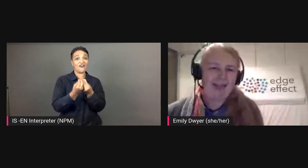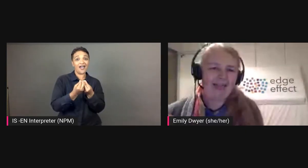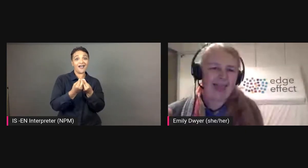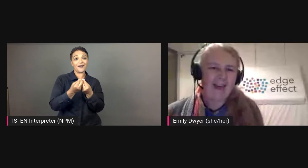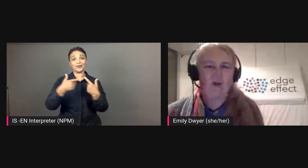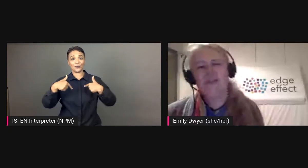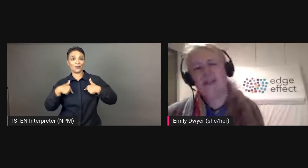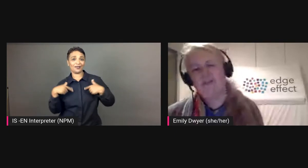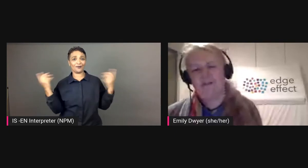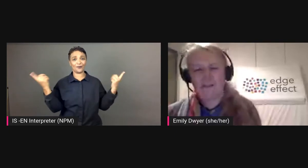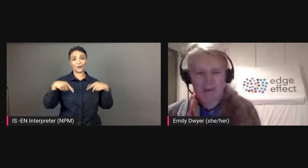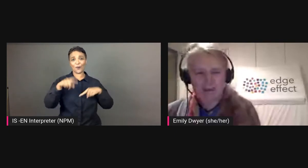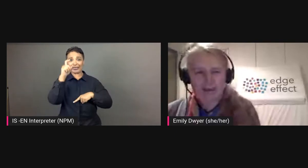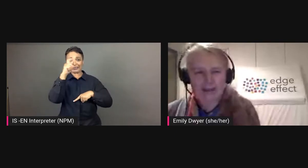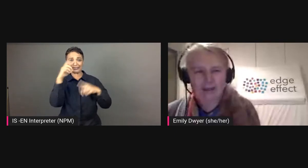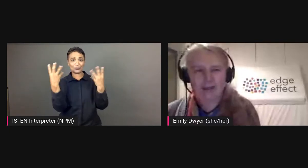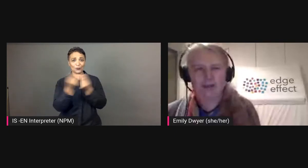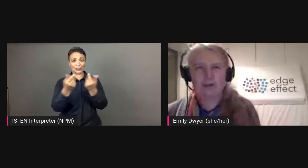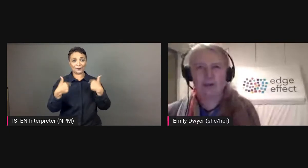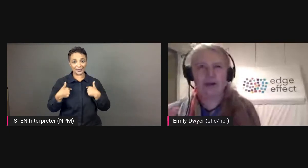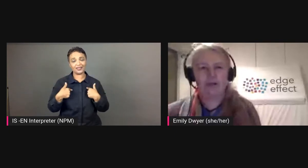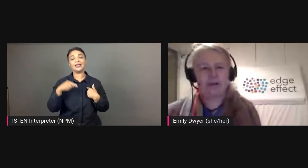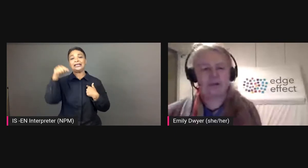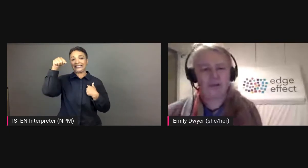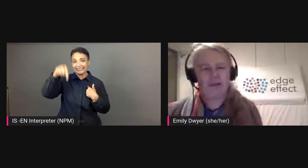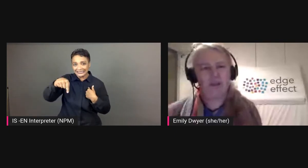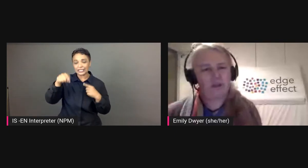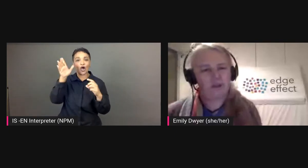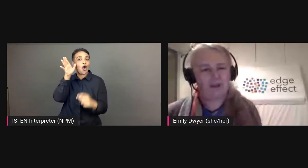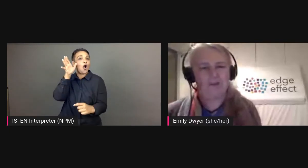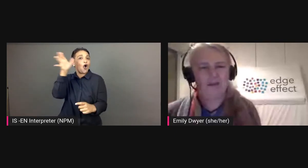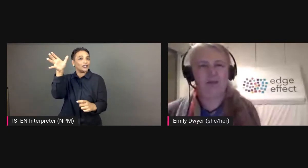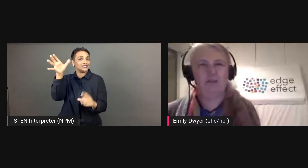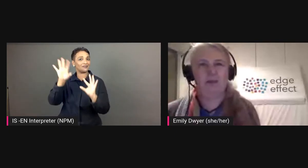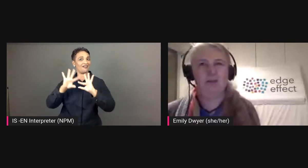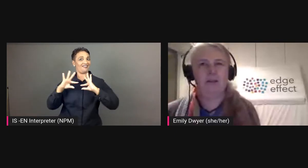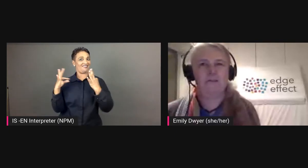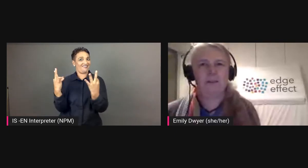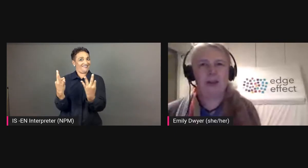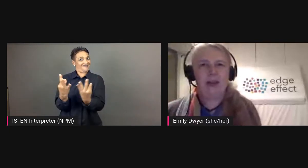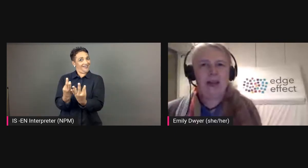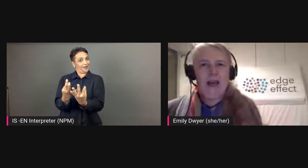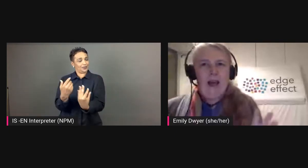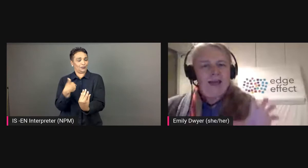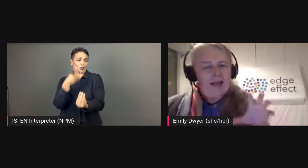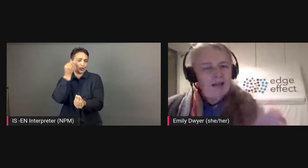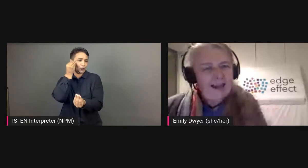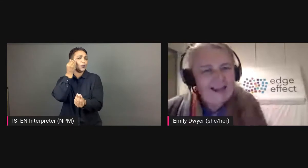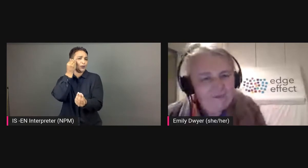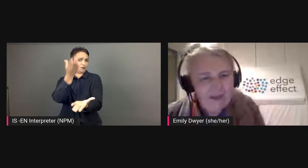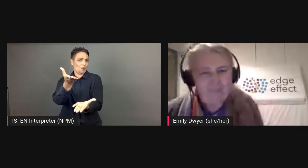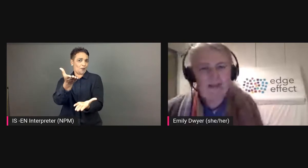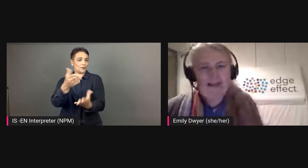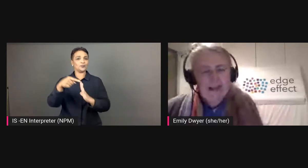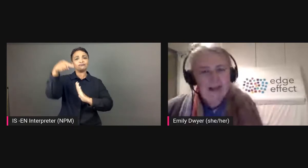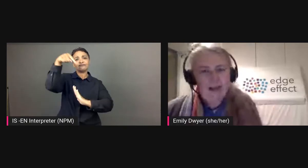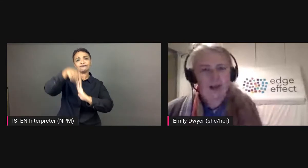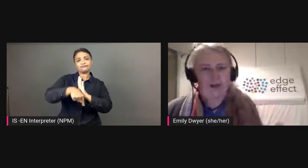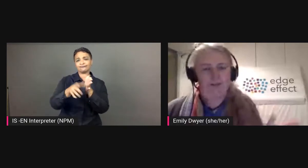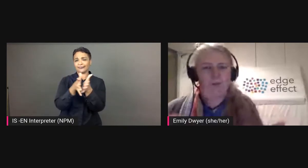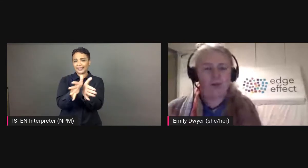that concept of family is one that I want to sort of just stick with just for a moment. I think, like any